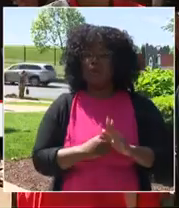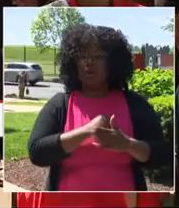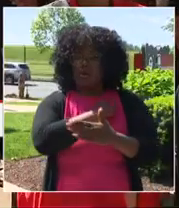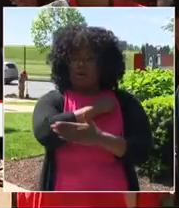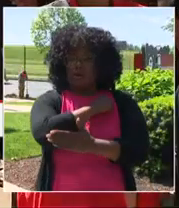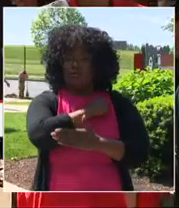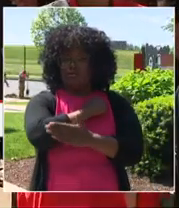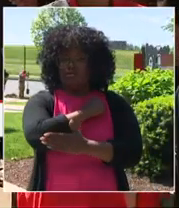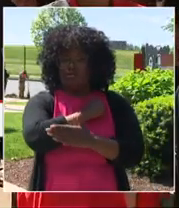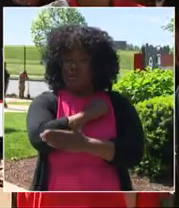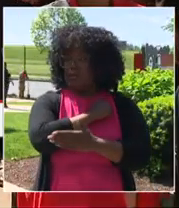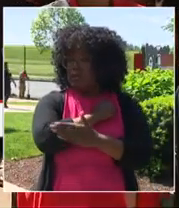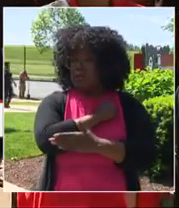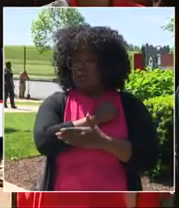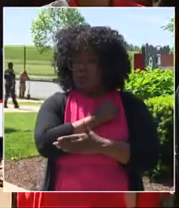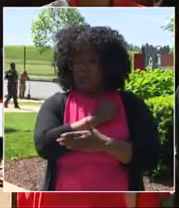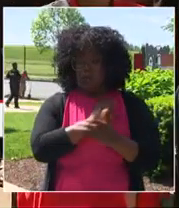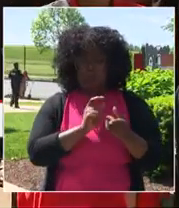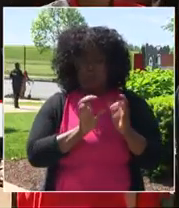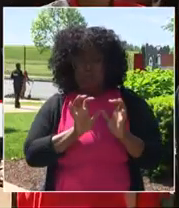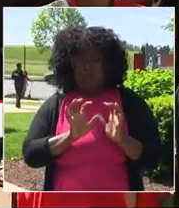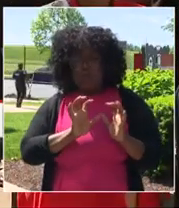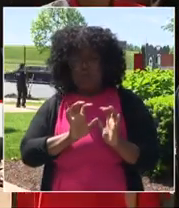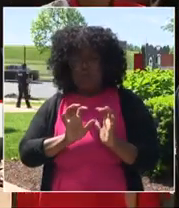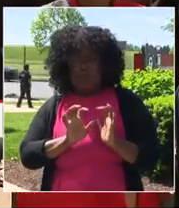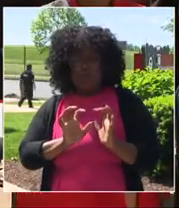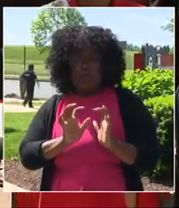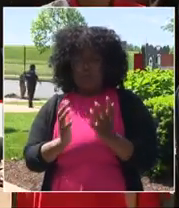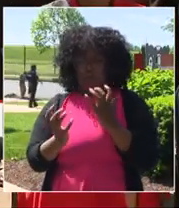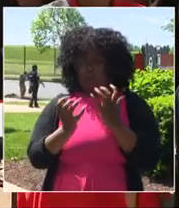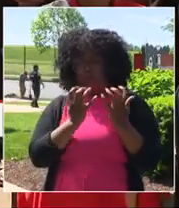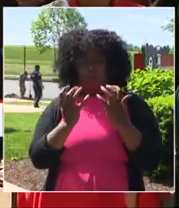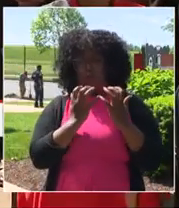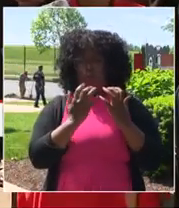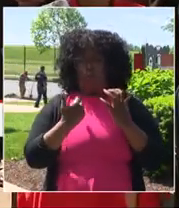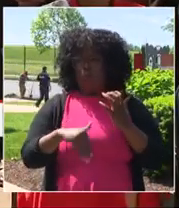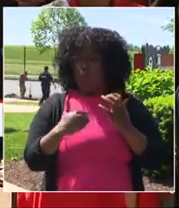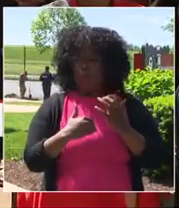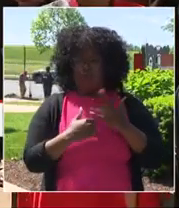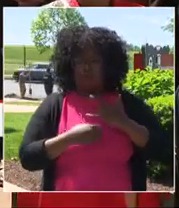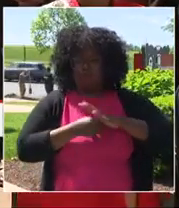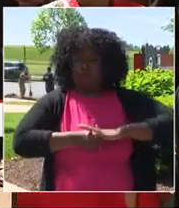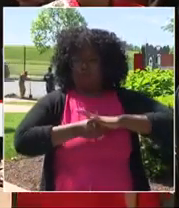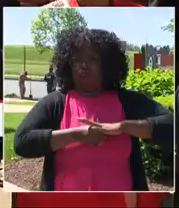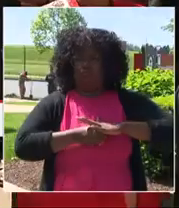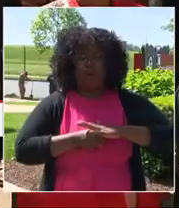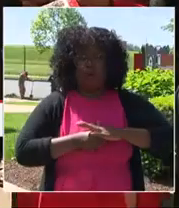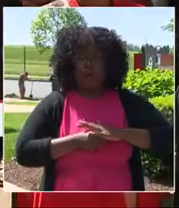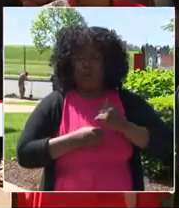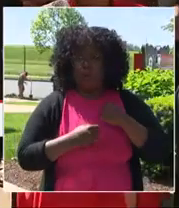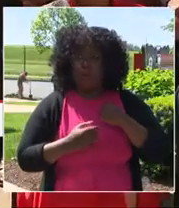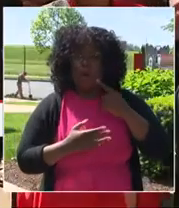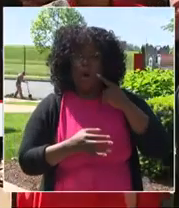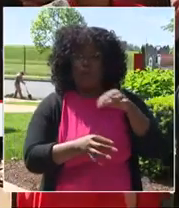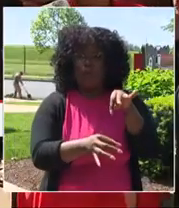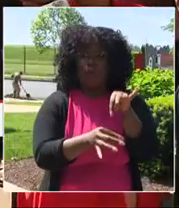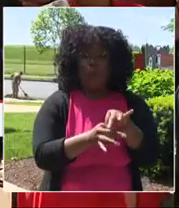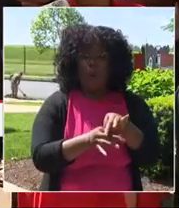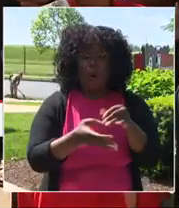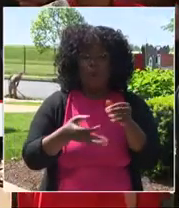think when we called this press conference, we thought a vote could happen as early as next week. Now we're told it's a couple of weeks